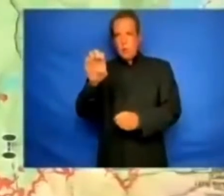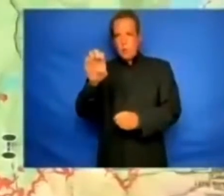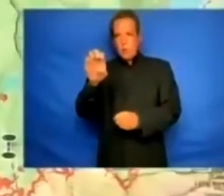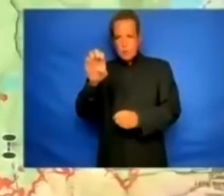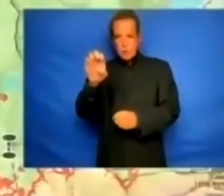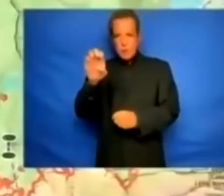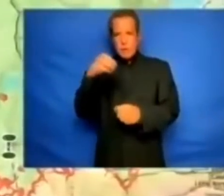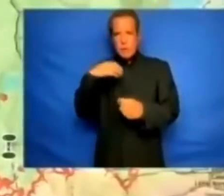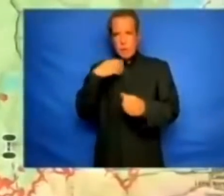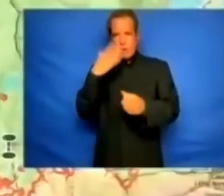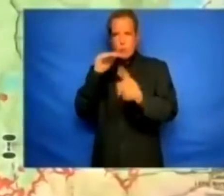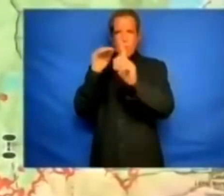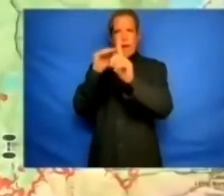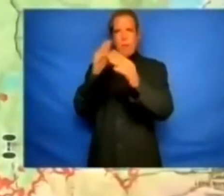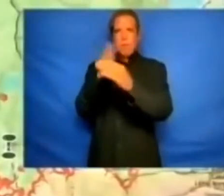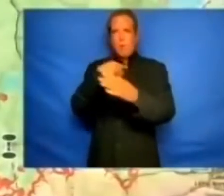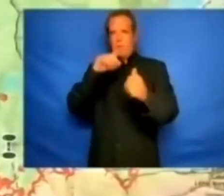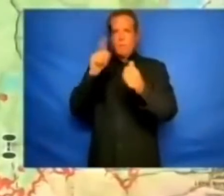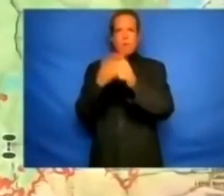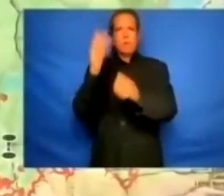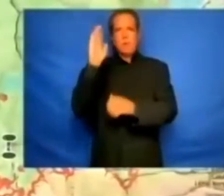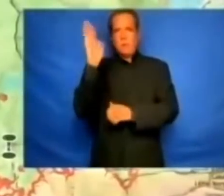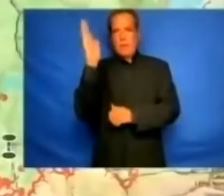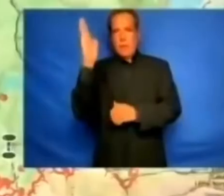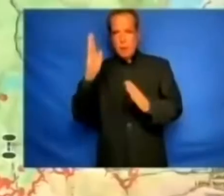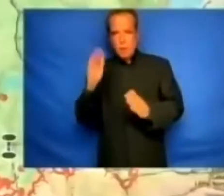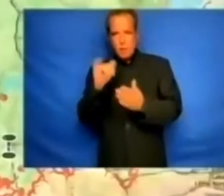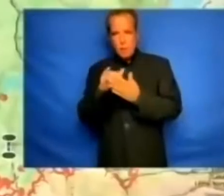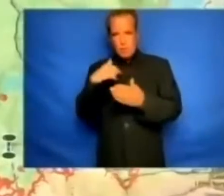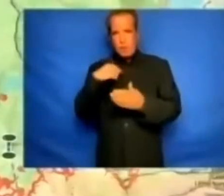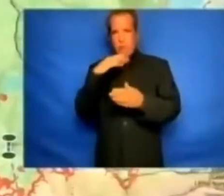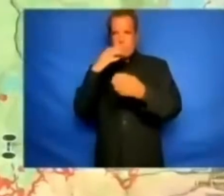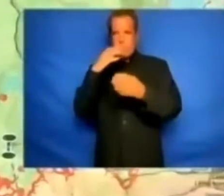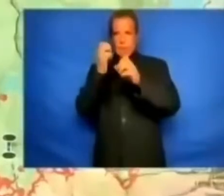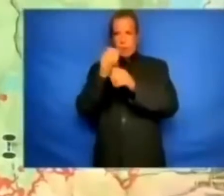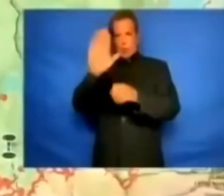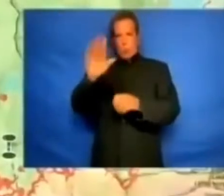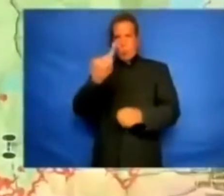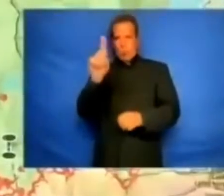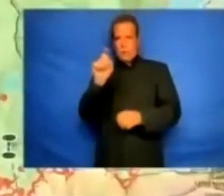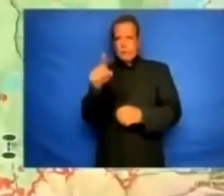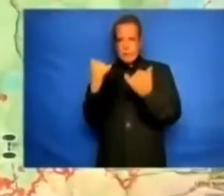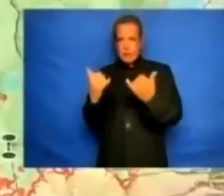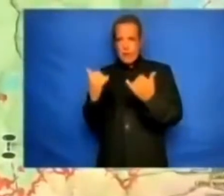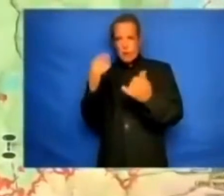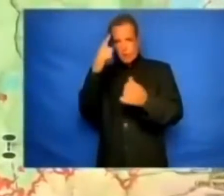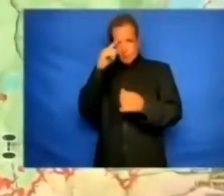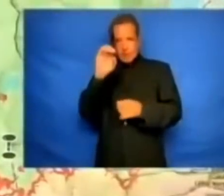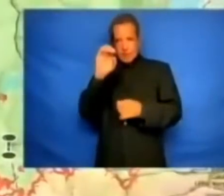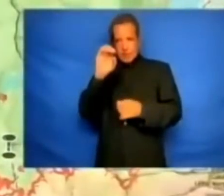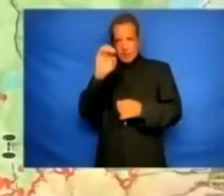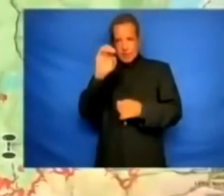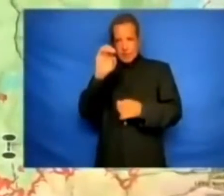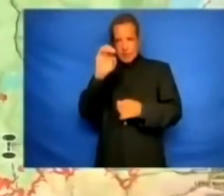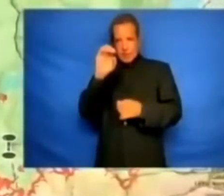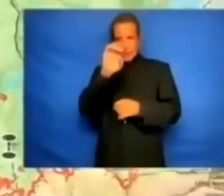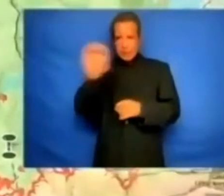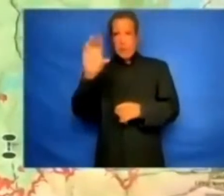speaker is that we are taking your questions right now for both the East and the West zones. If you could just